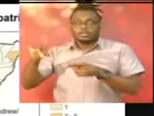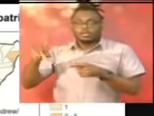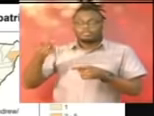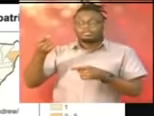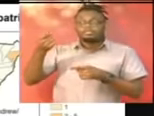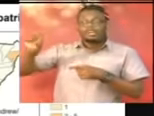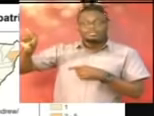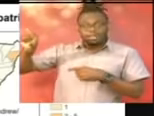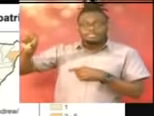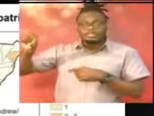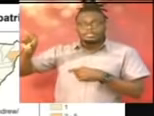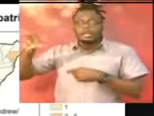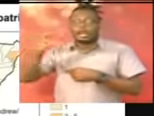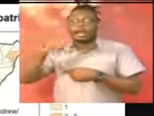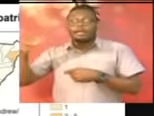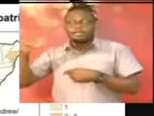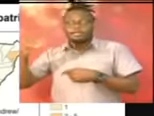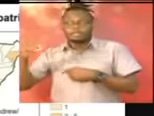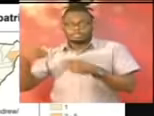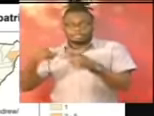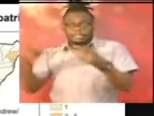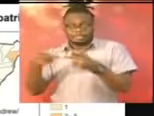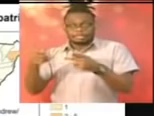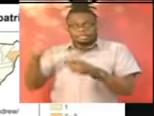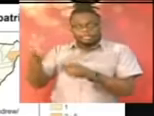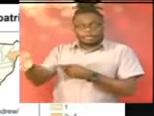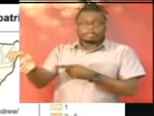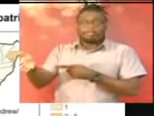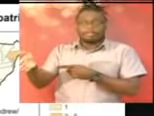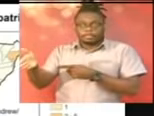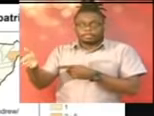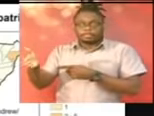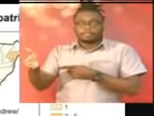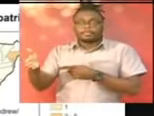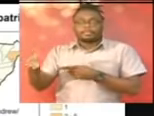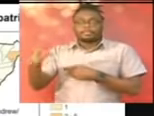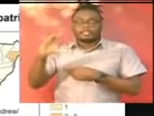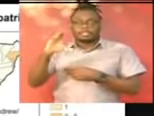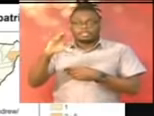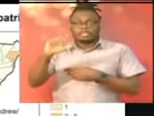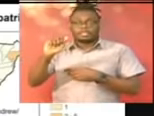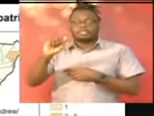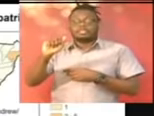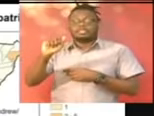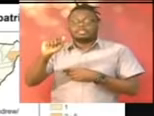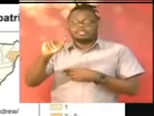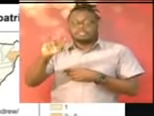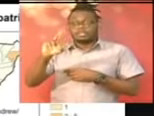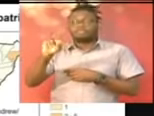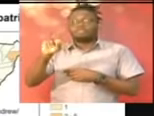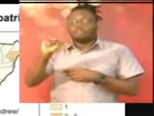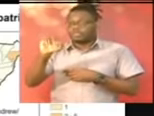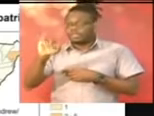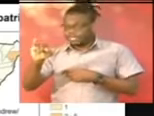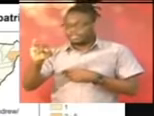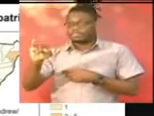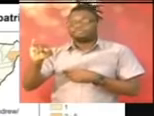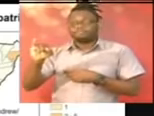in County Caroni. We take a slightly different look at the data now as we switch to our next